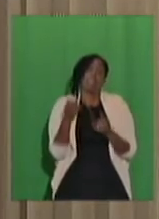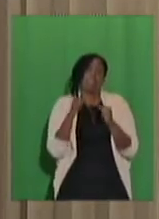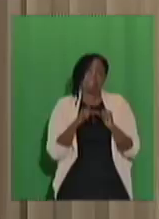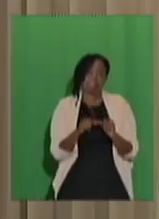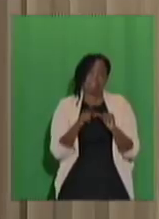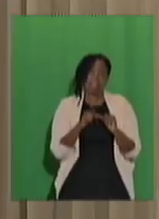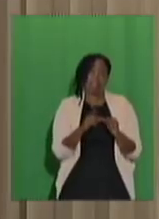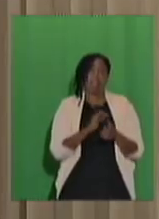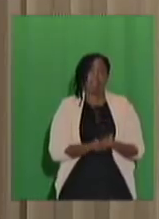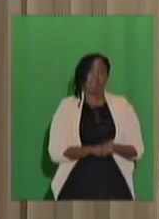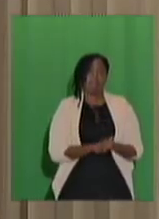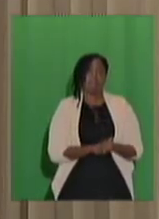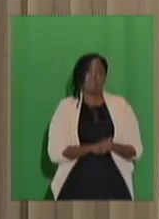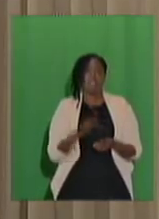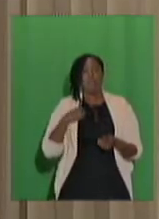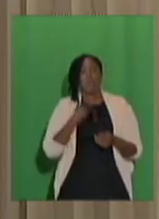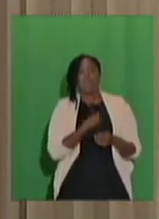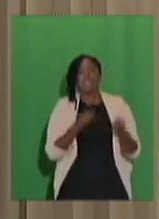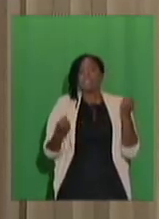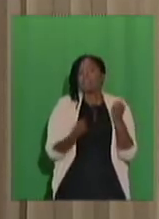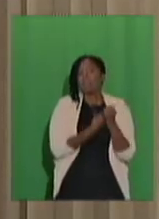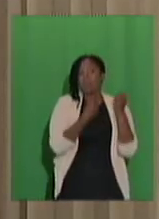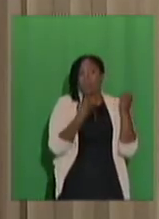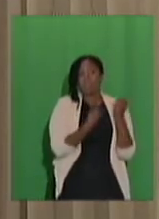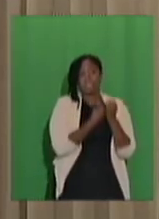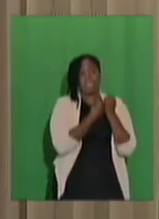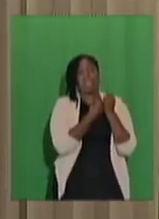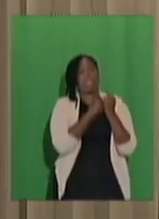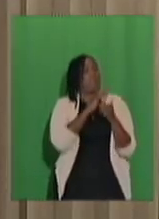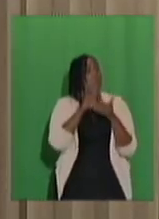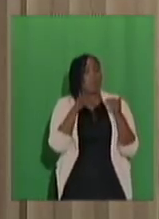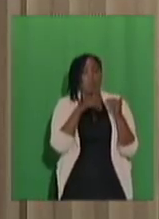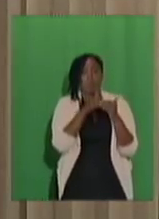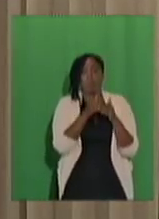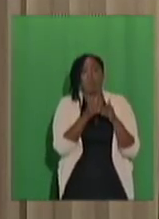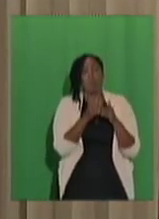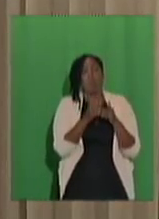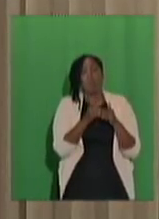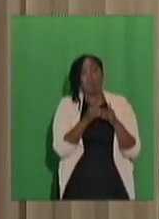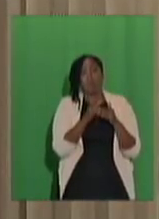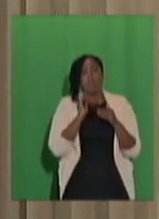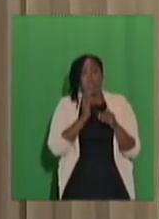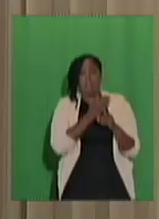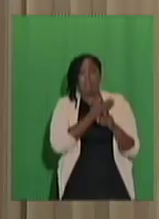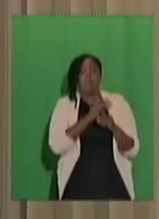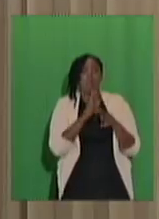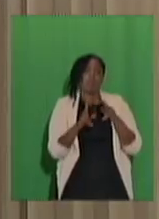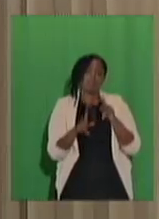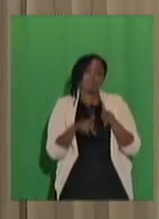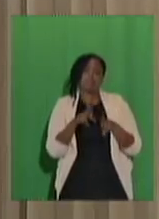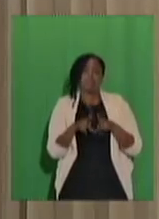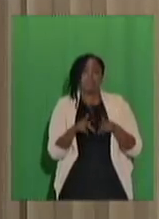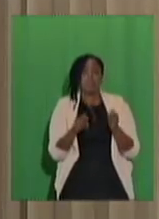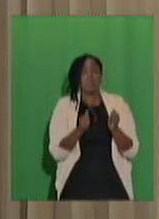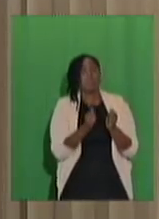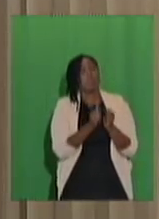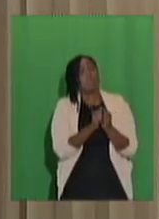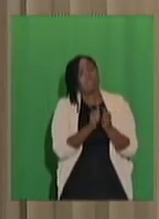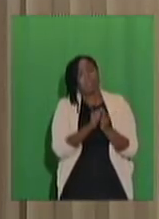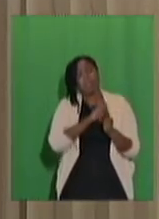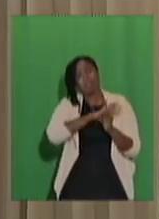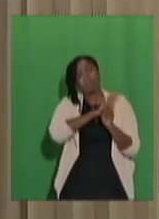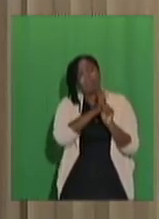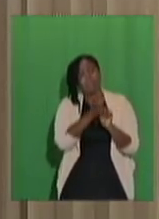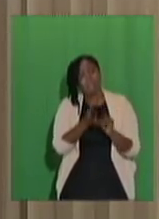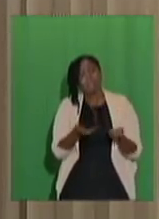We are doing supportive care for patients with COVID-19. Supportive care means that we are using other medications and other